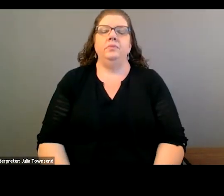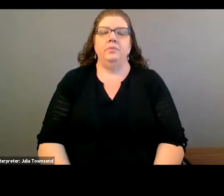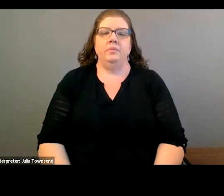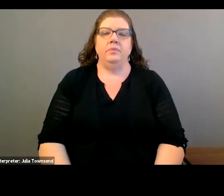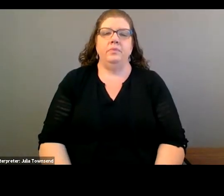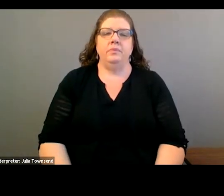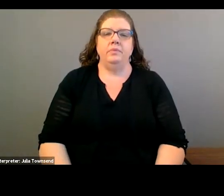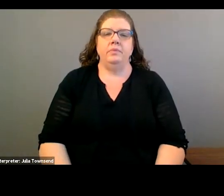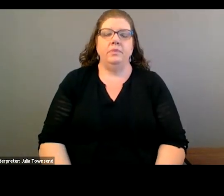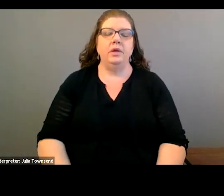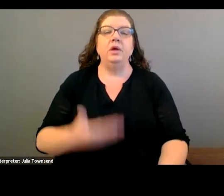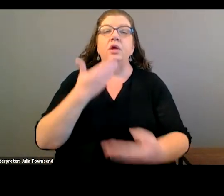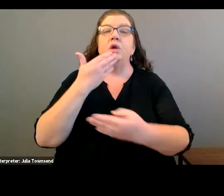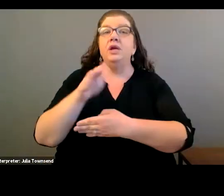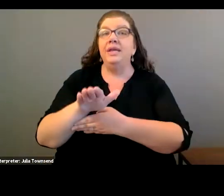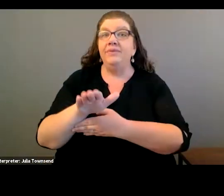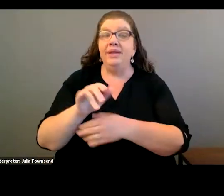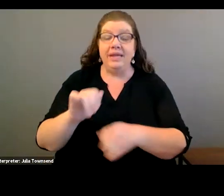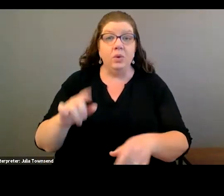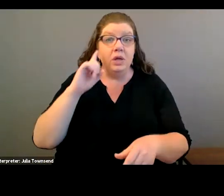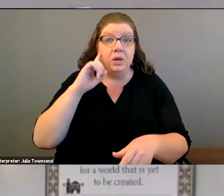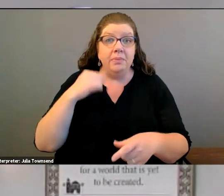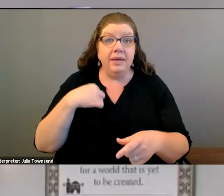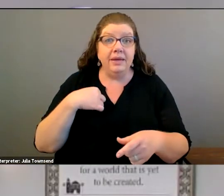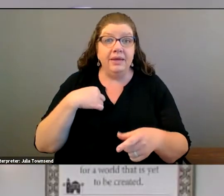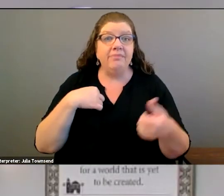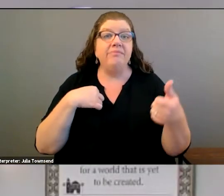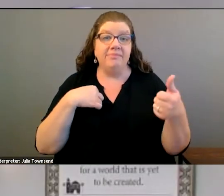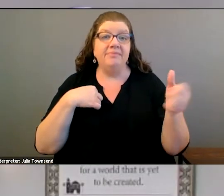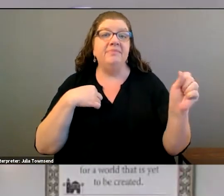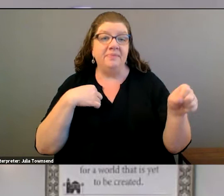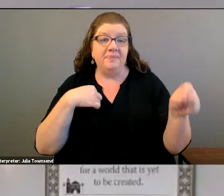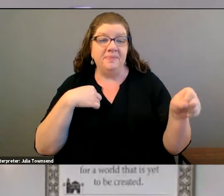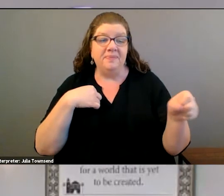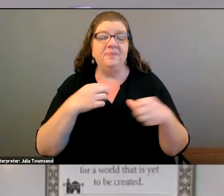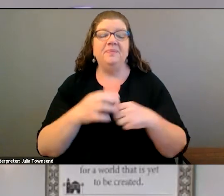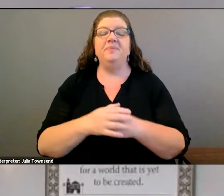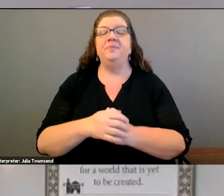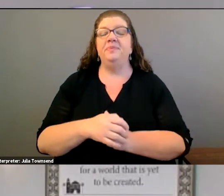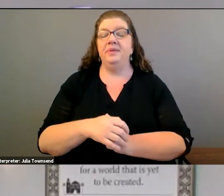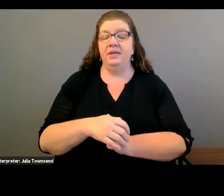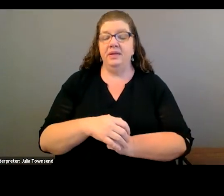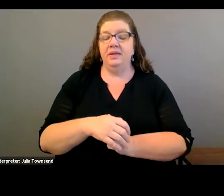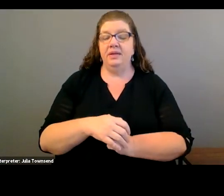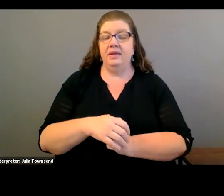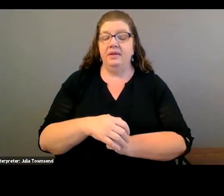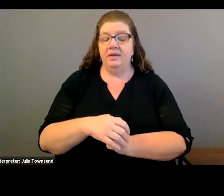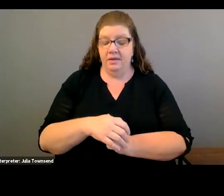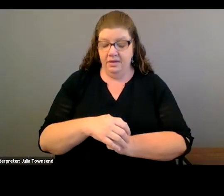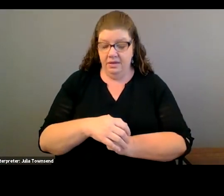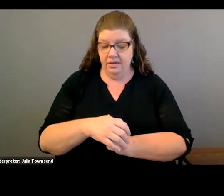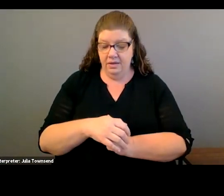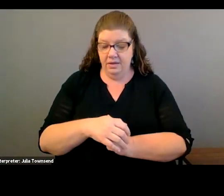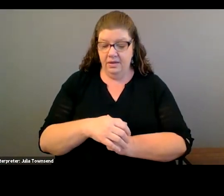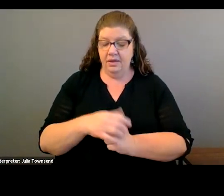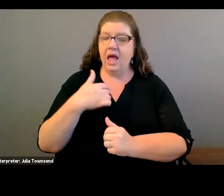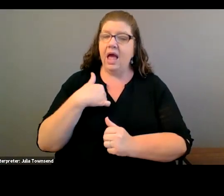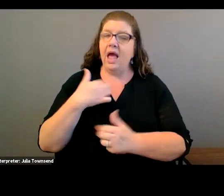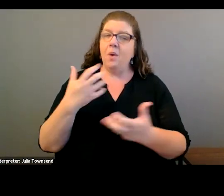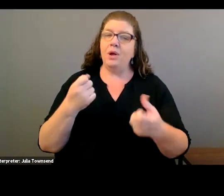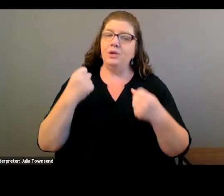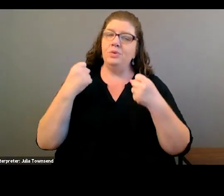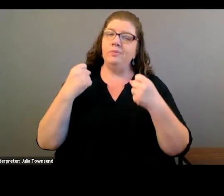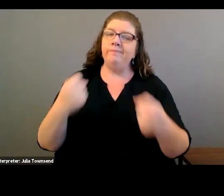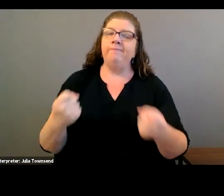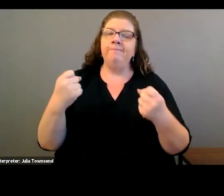Good evening. Can you hear me? Yes. Go ahead. I want to strenuously